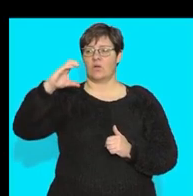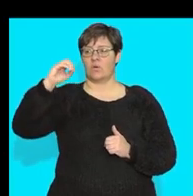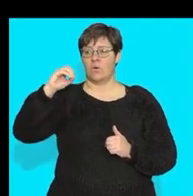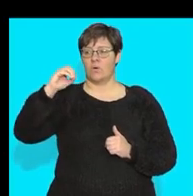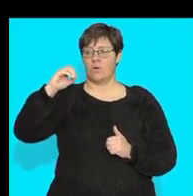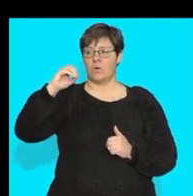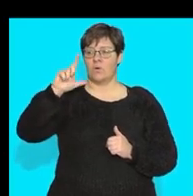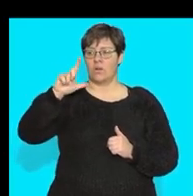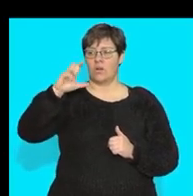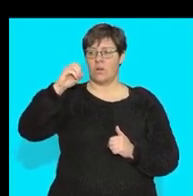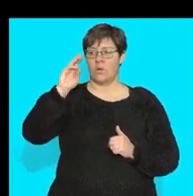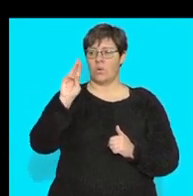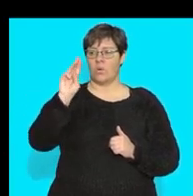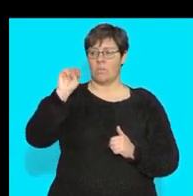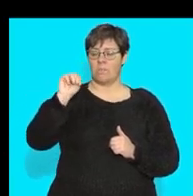columnar